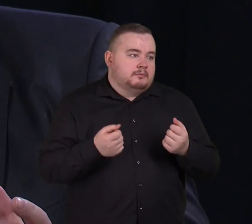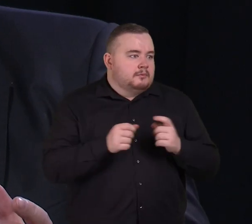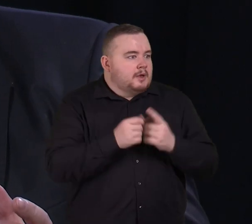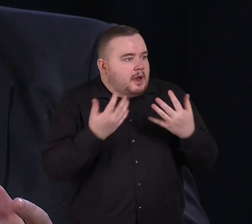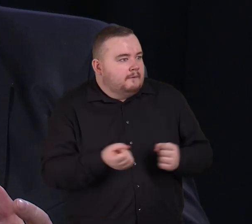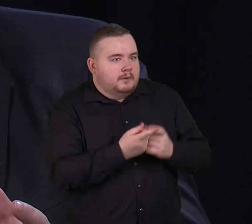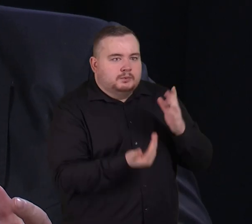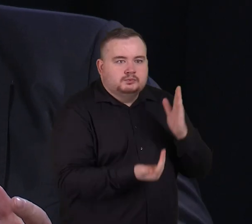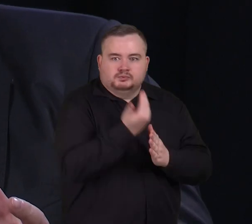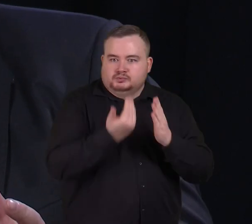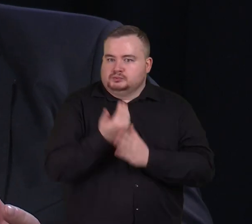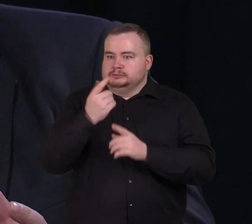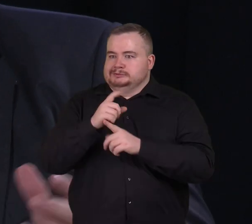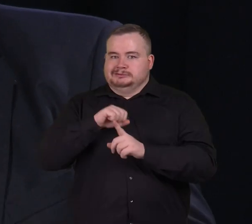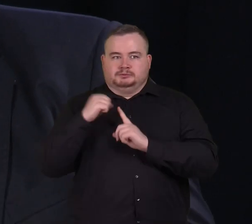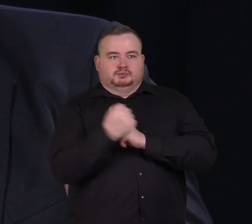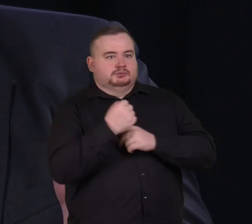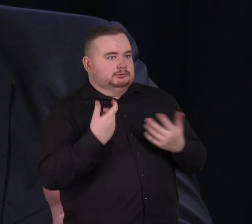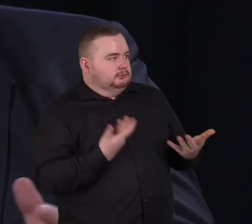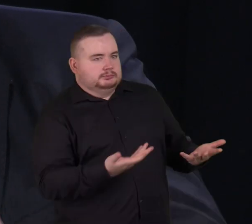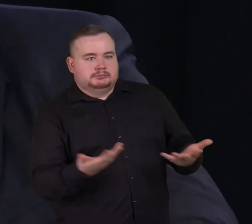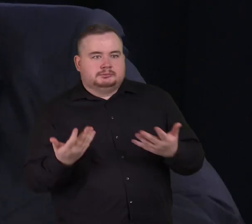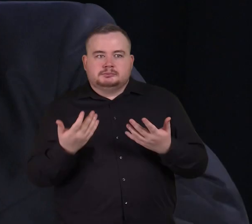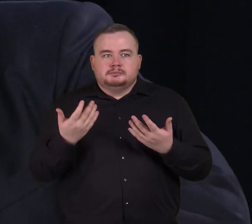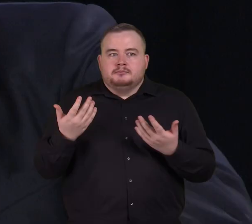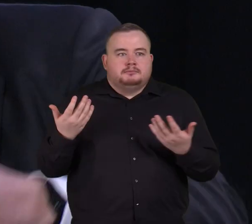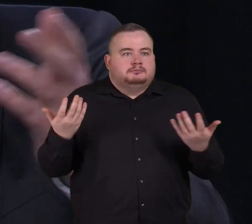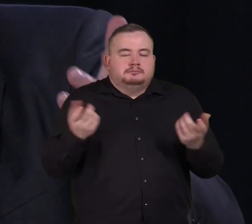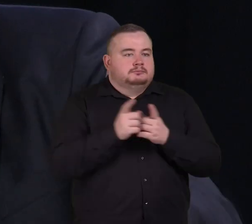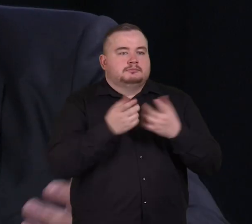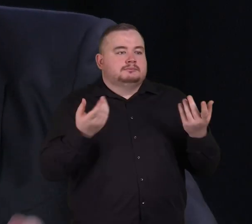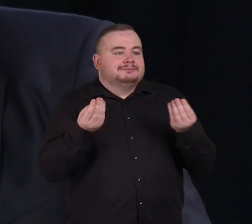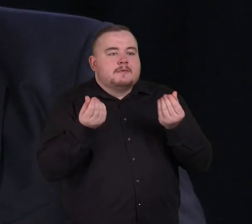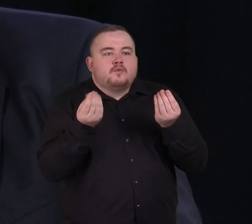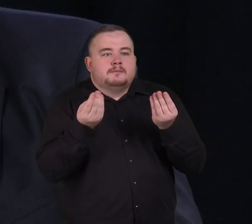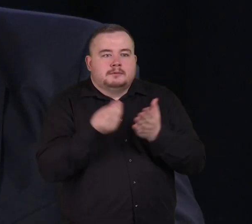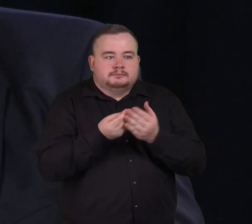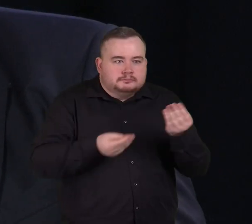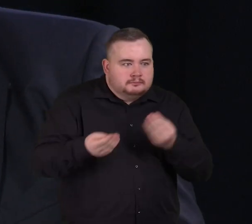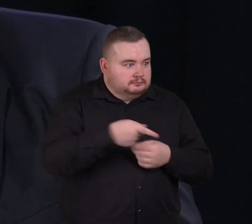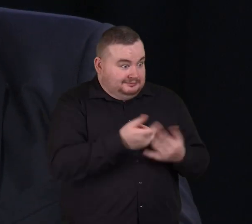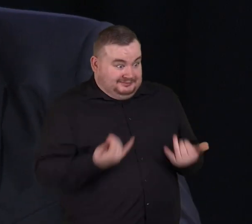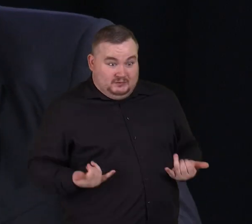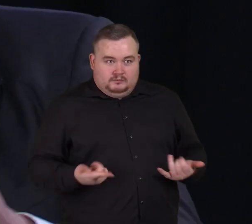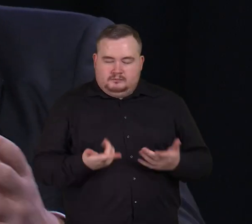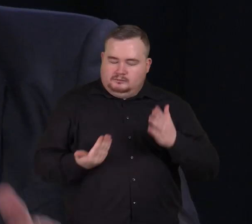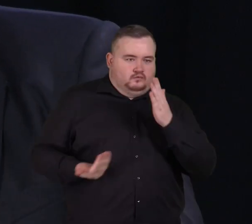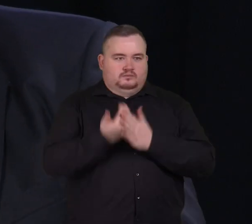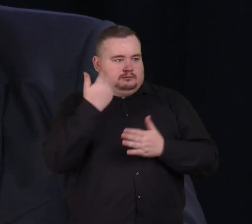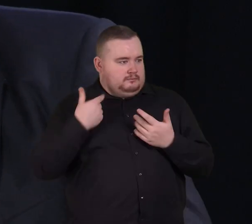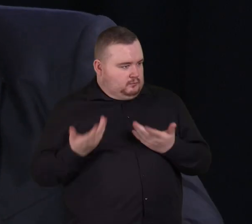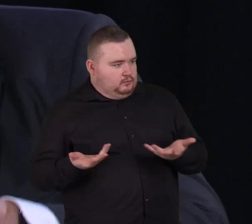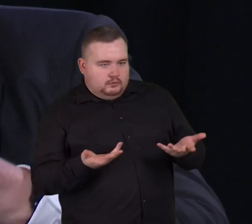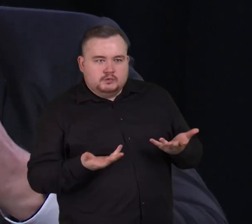geo-economic situation. We are not trading anymore with the cheapest in the world, but we are looking at